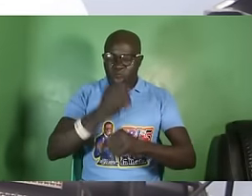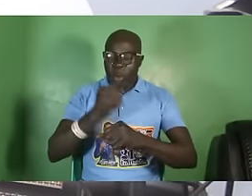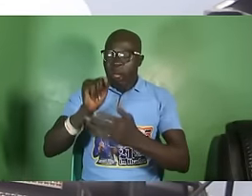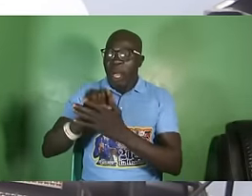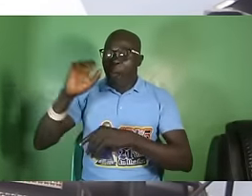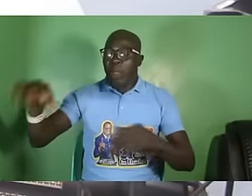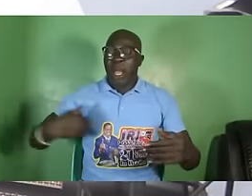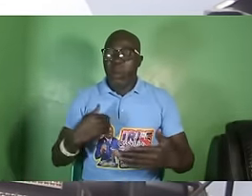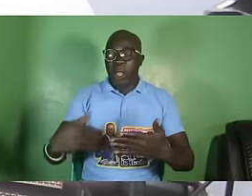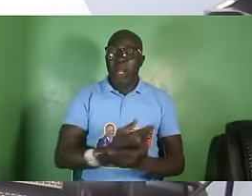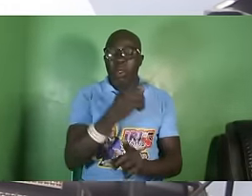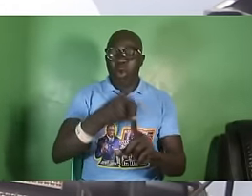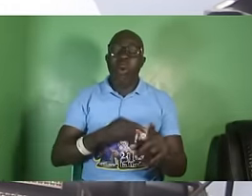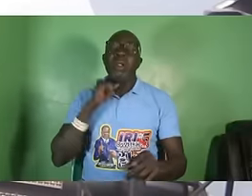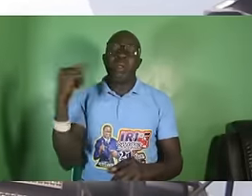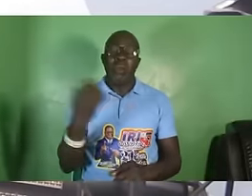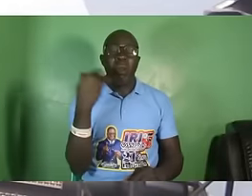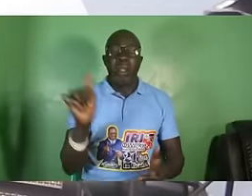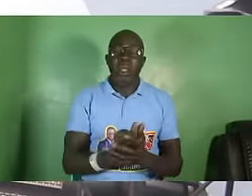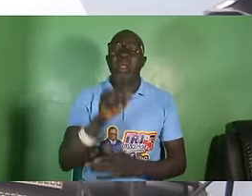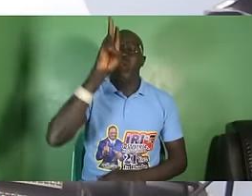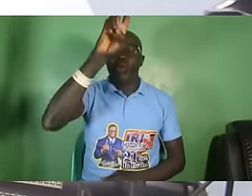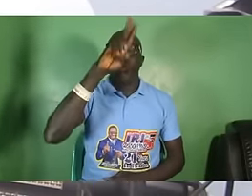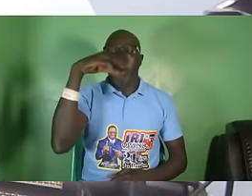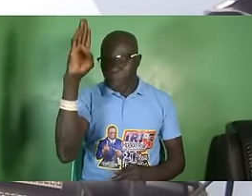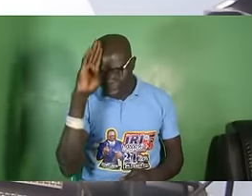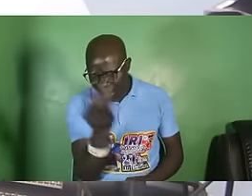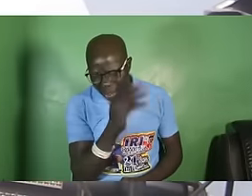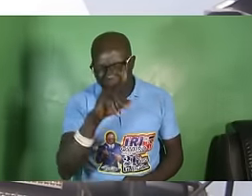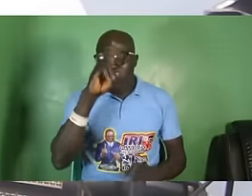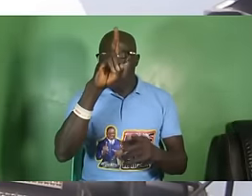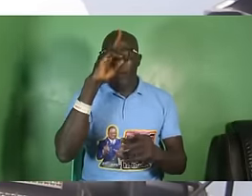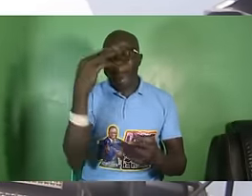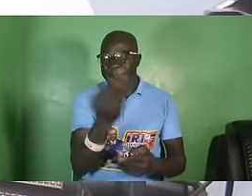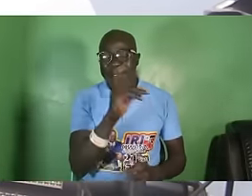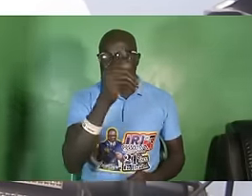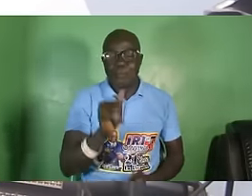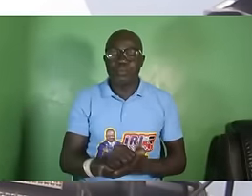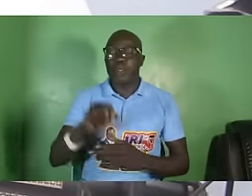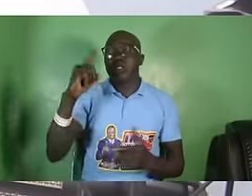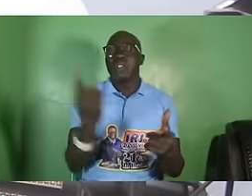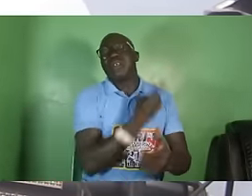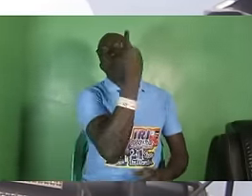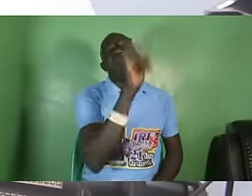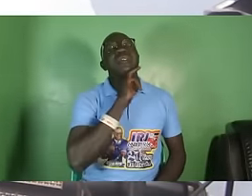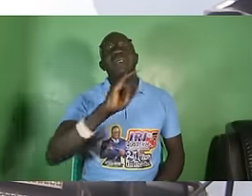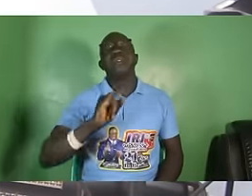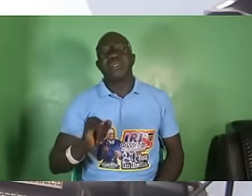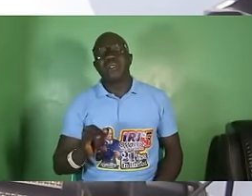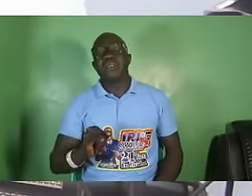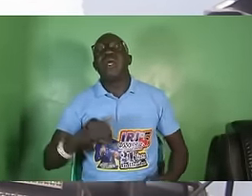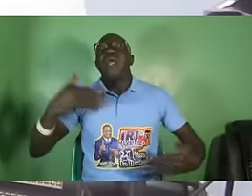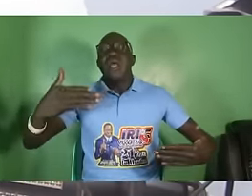hands. Wash your hands. Wash your hands. Wash your hands. Wash your hands. Wash your hands. Wash your hands. Wash your hands. Wash your hands. Wash your hands. Wash your hands.